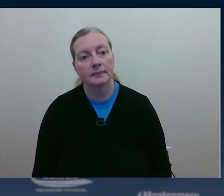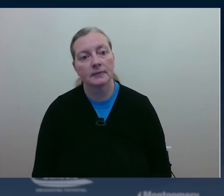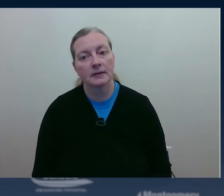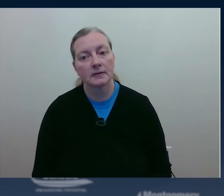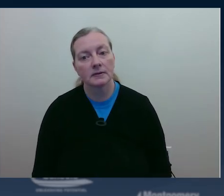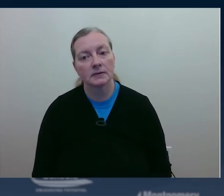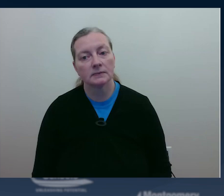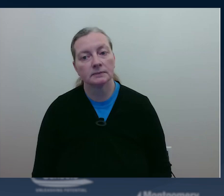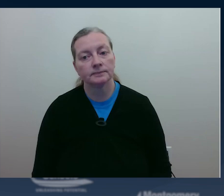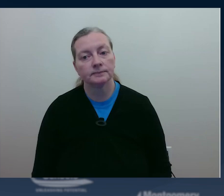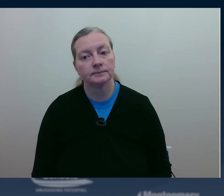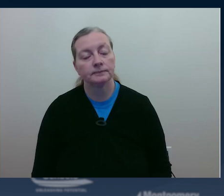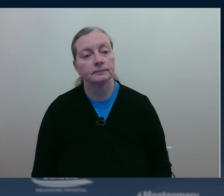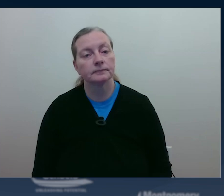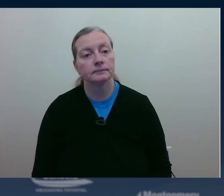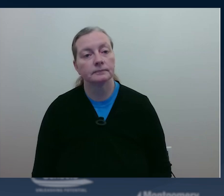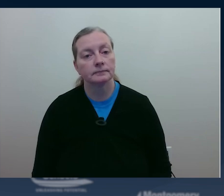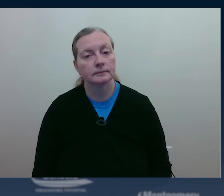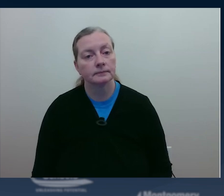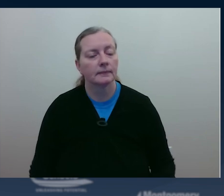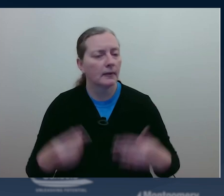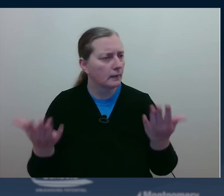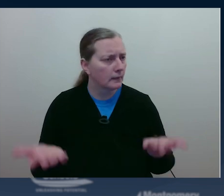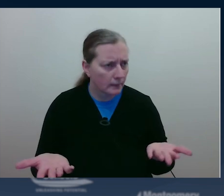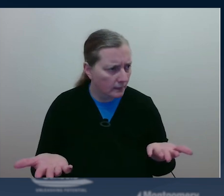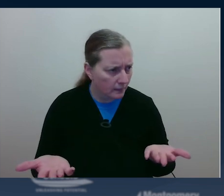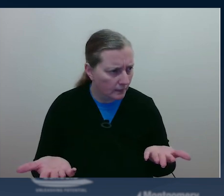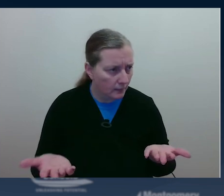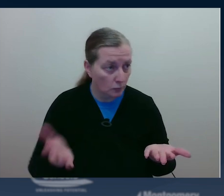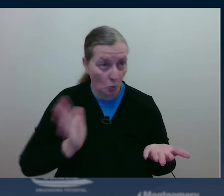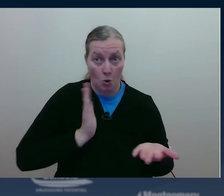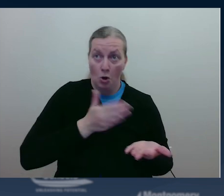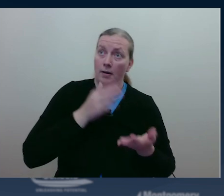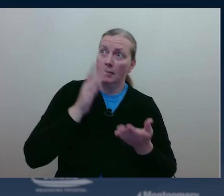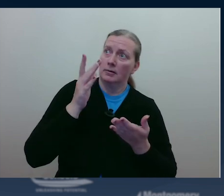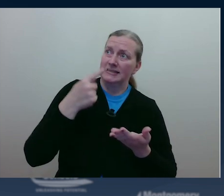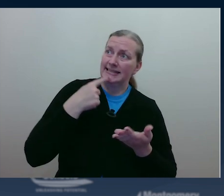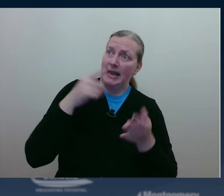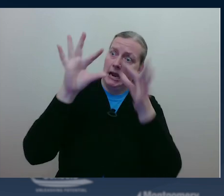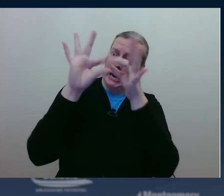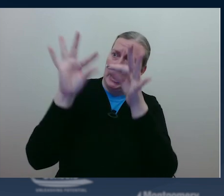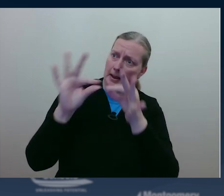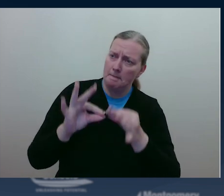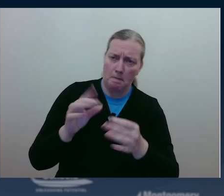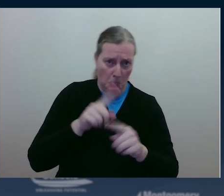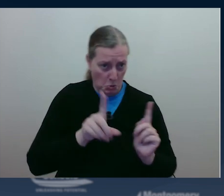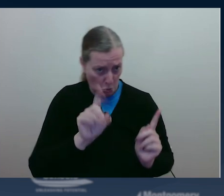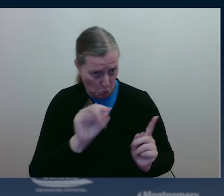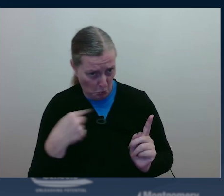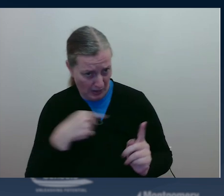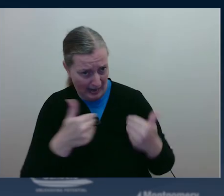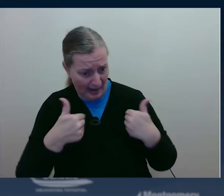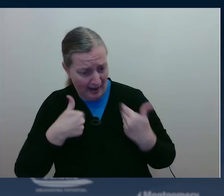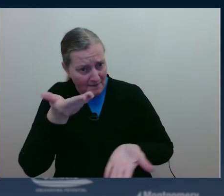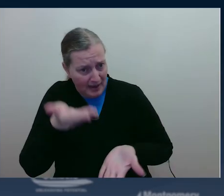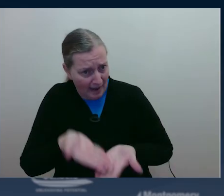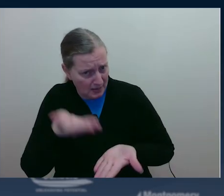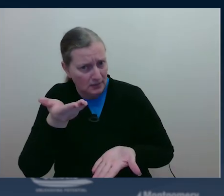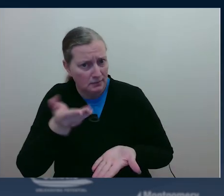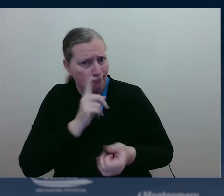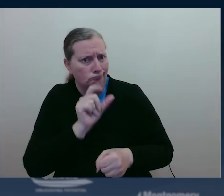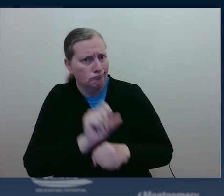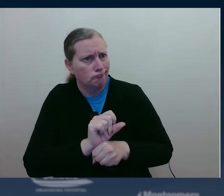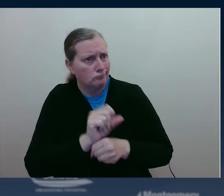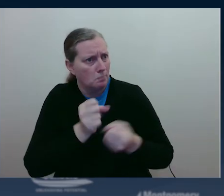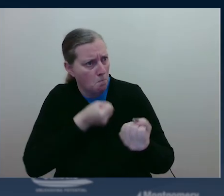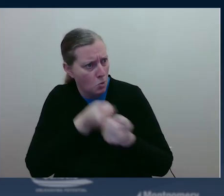So what evidence do we have to support this work? Well, here are a few pieces of evidence that we have shared with our Board of